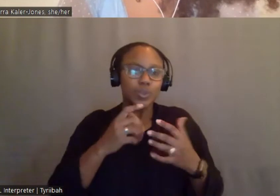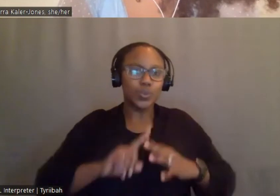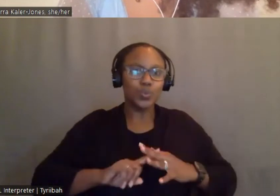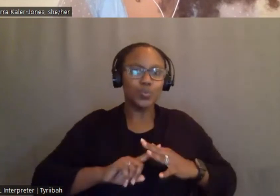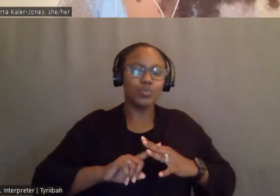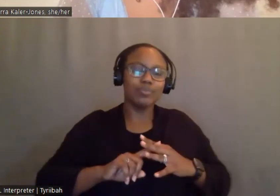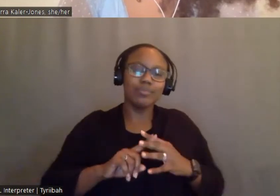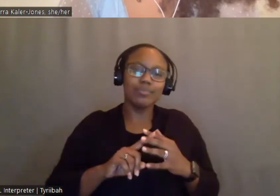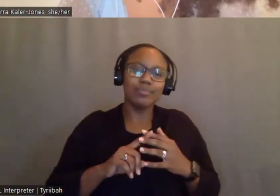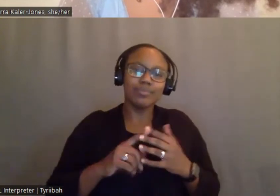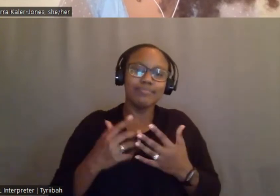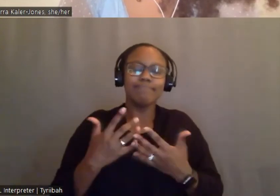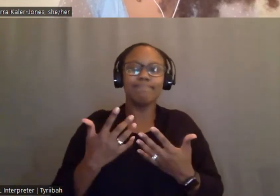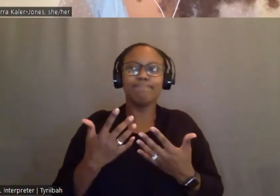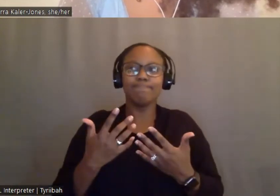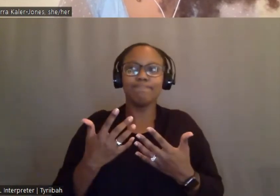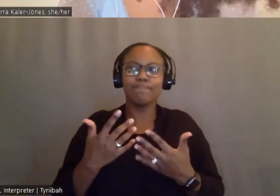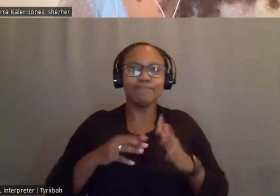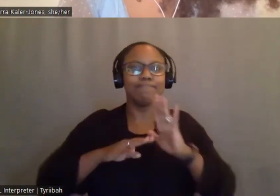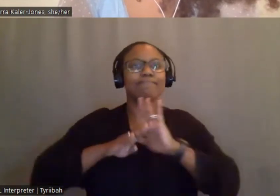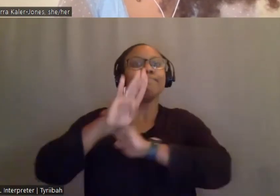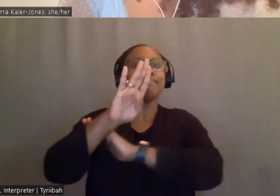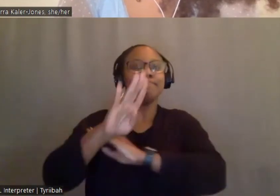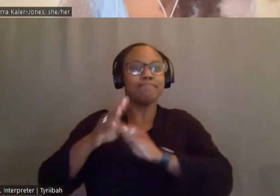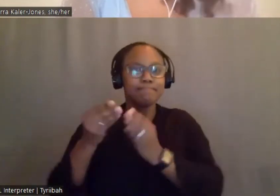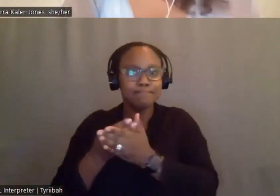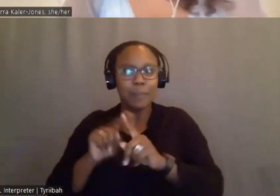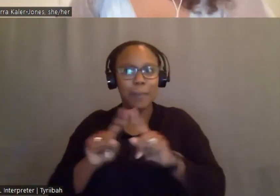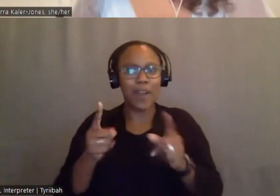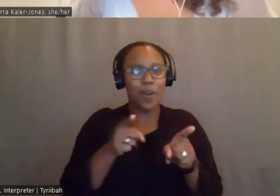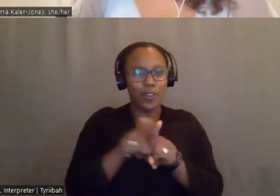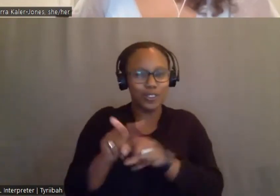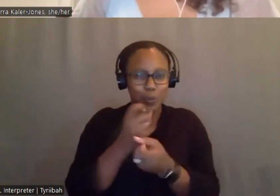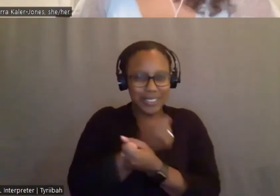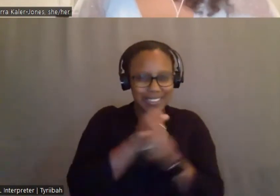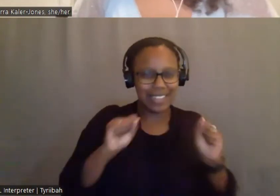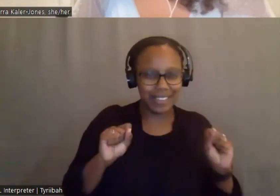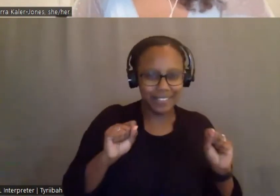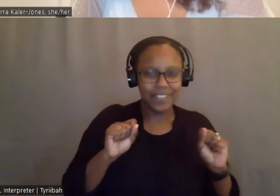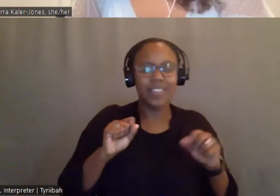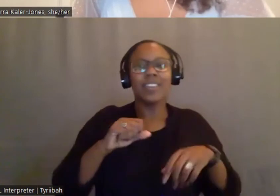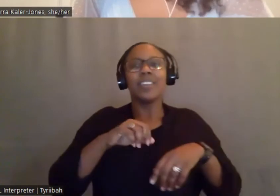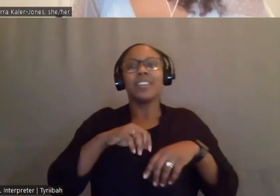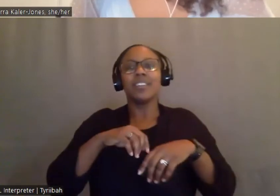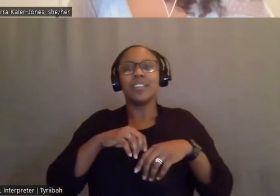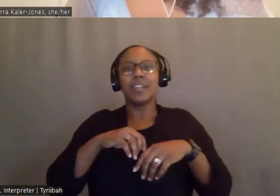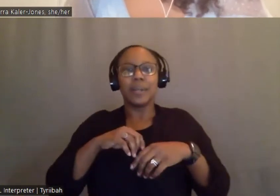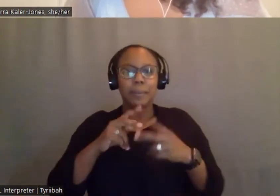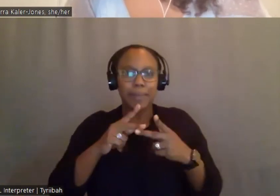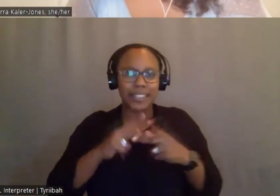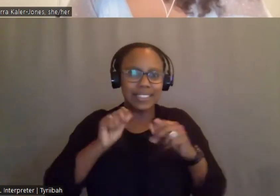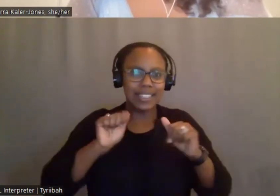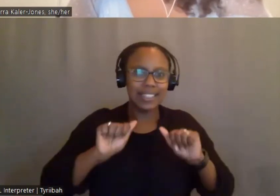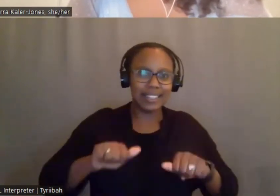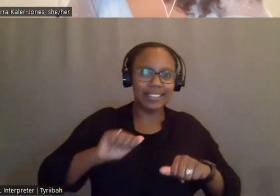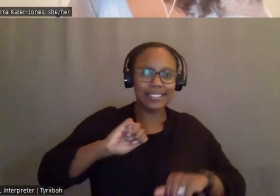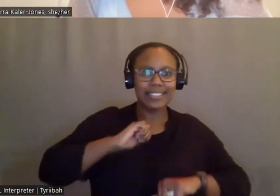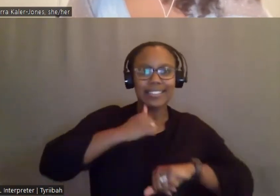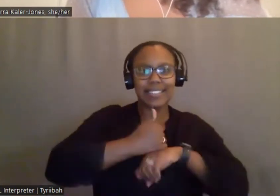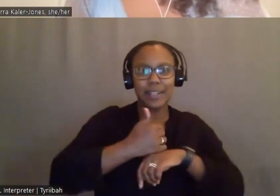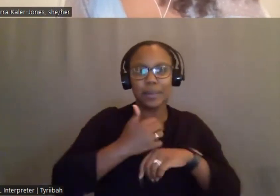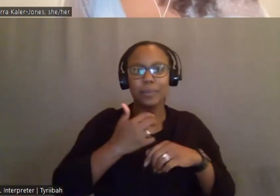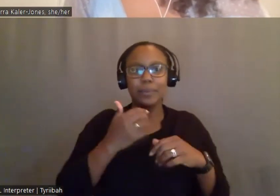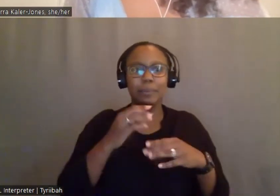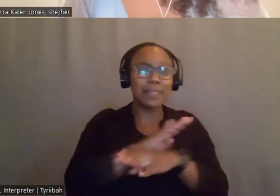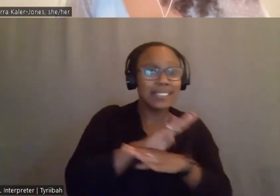economically, but also a place to be free from white violence, a place where they can, you know, create a store that's successful without a white neighbor coming by with a